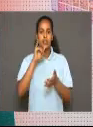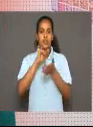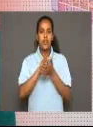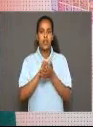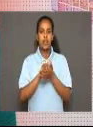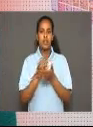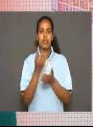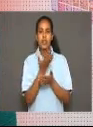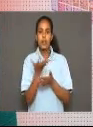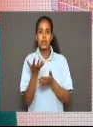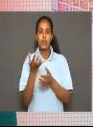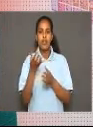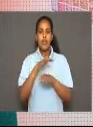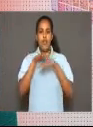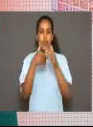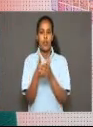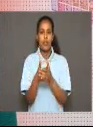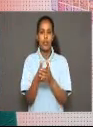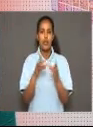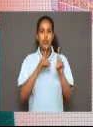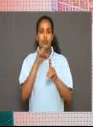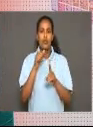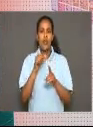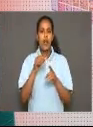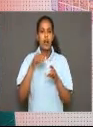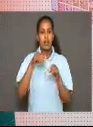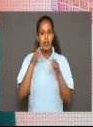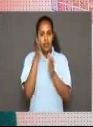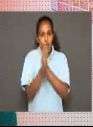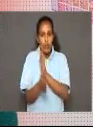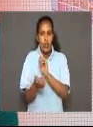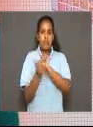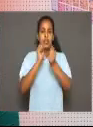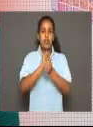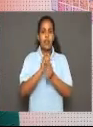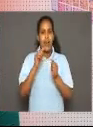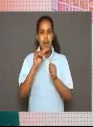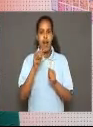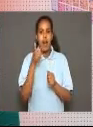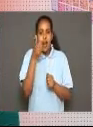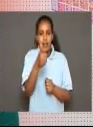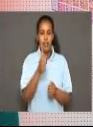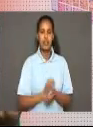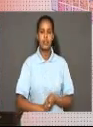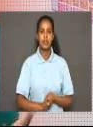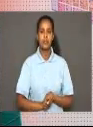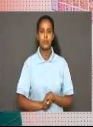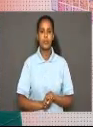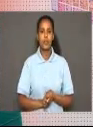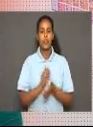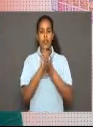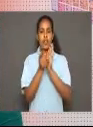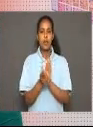the substances involved do not undergo a change of identity.